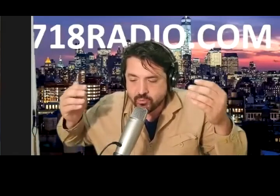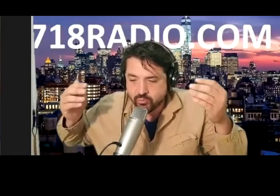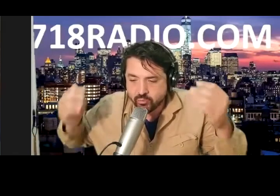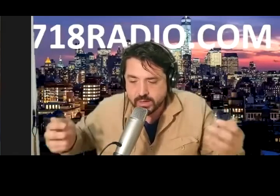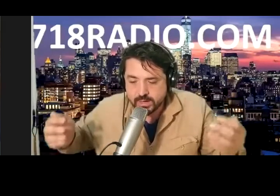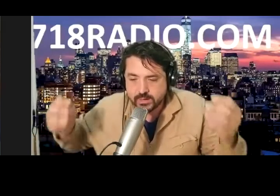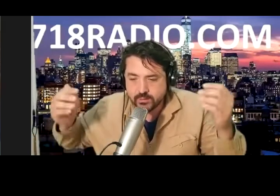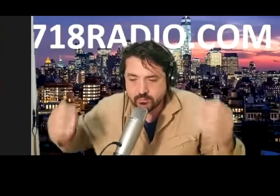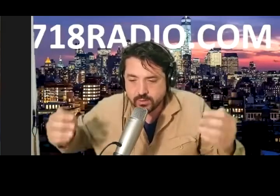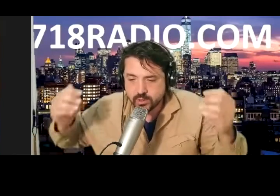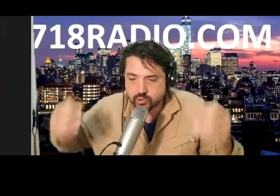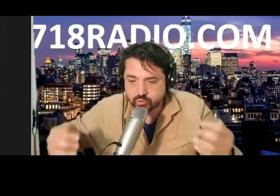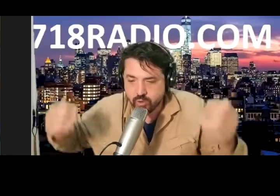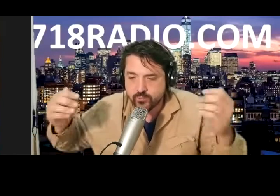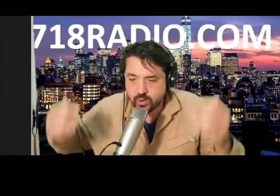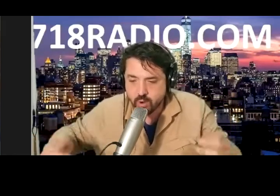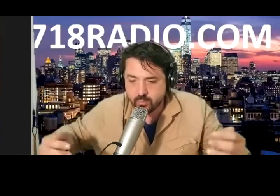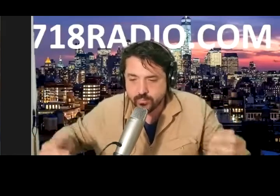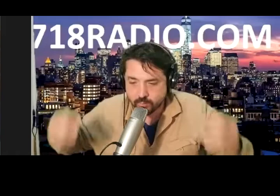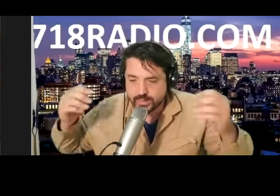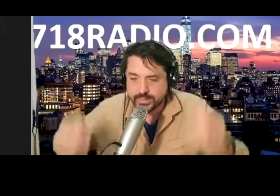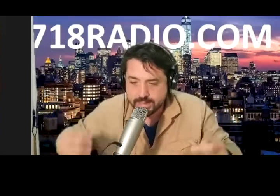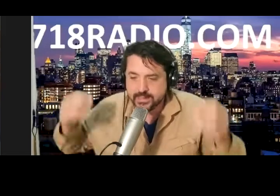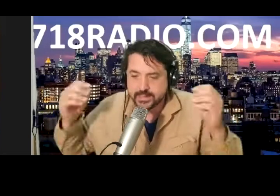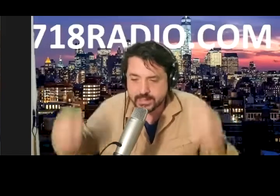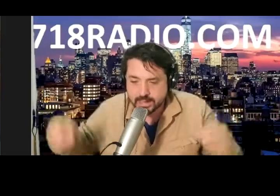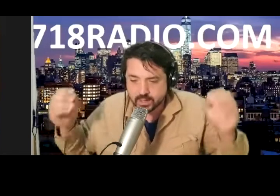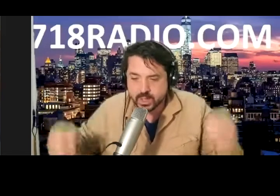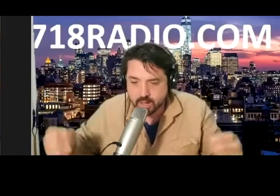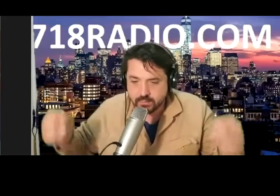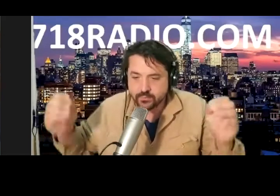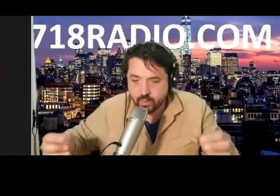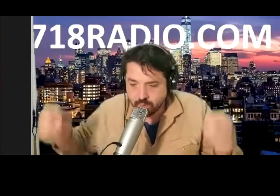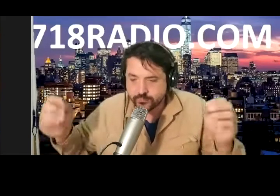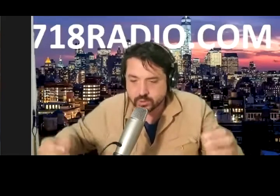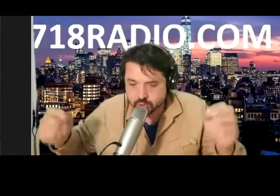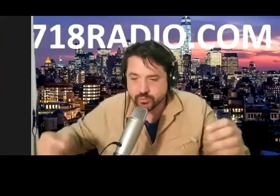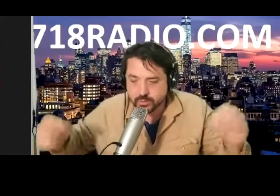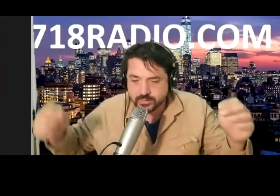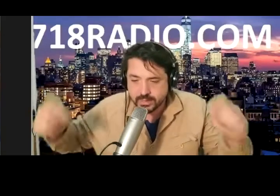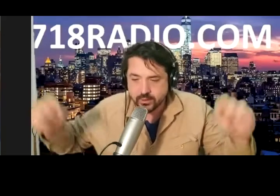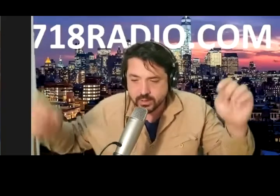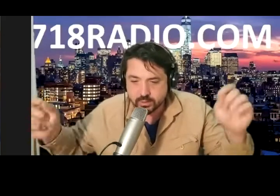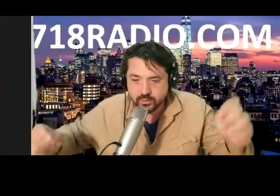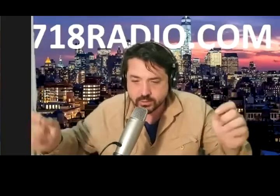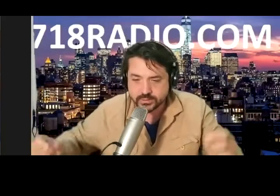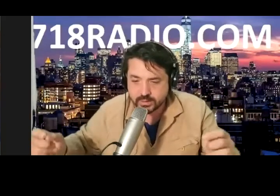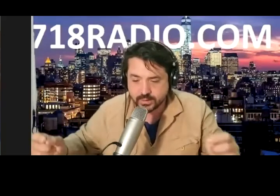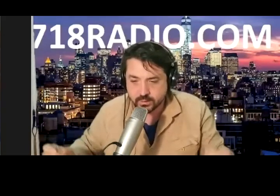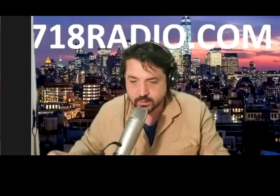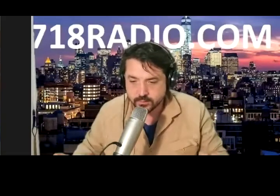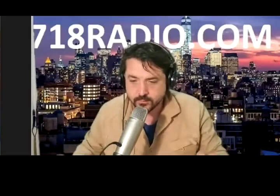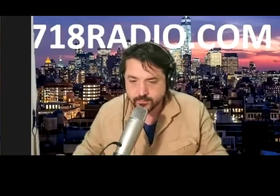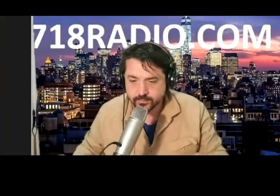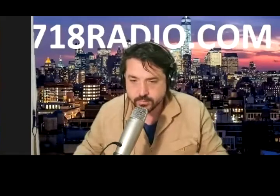Well, they really, really drove it home that we need to get guns off the streets here in New York